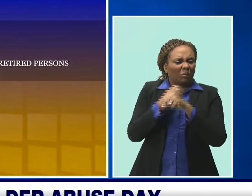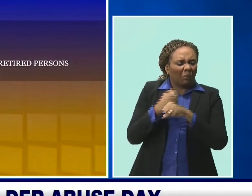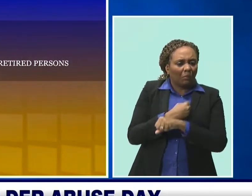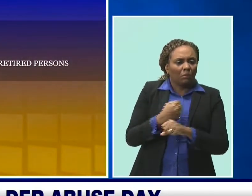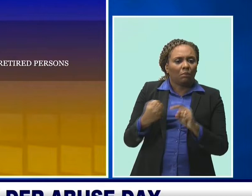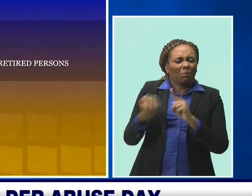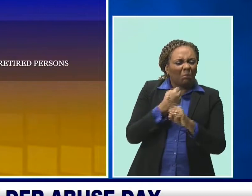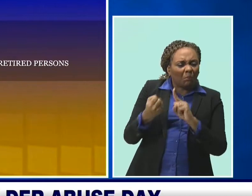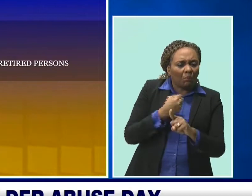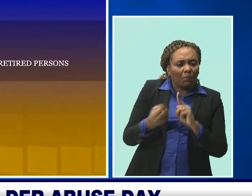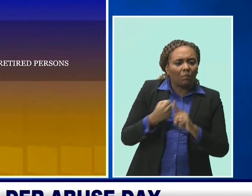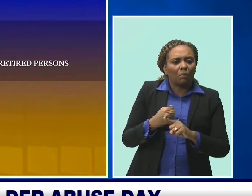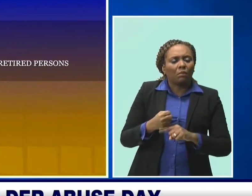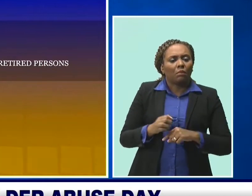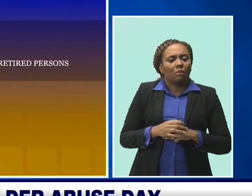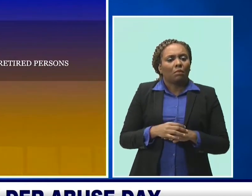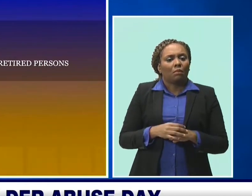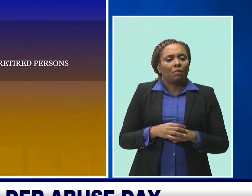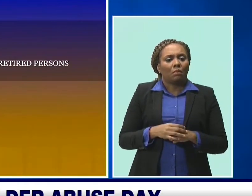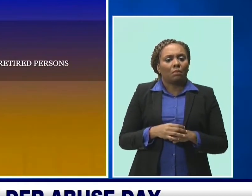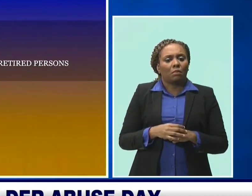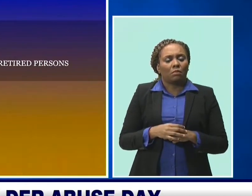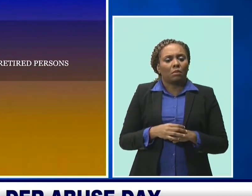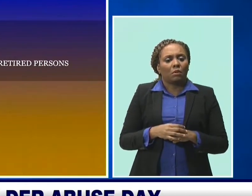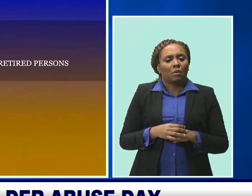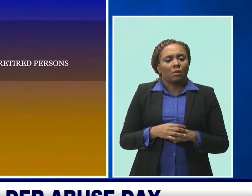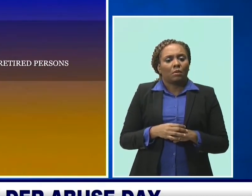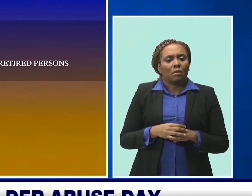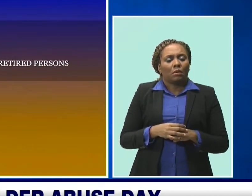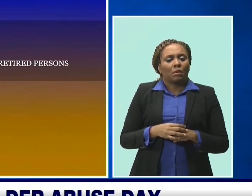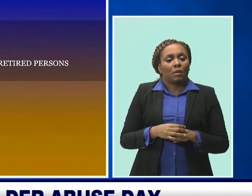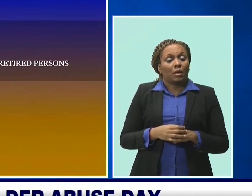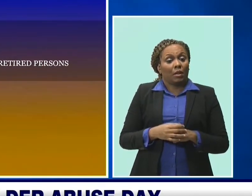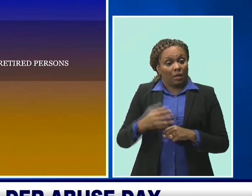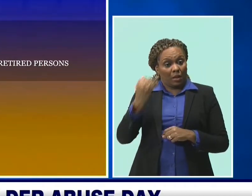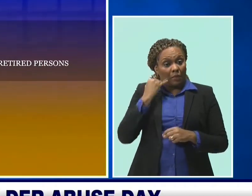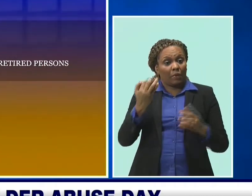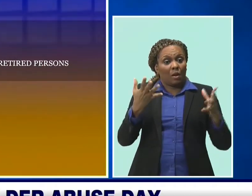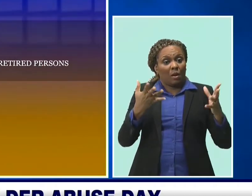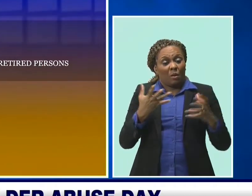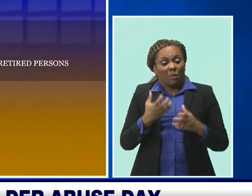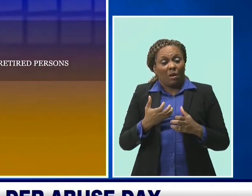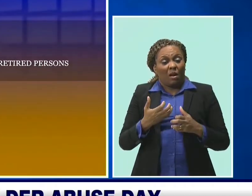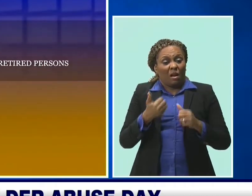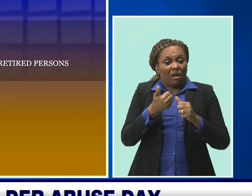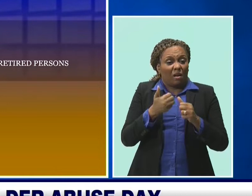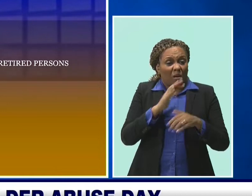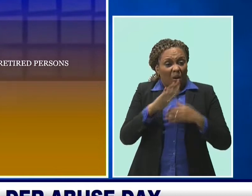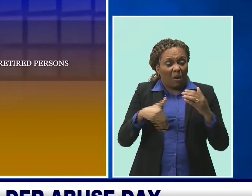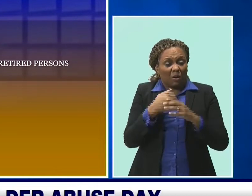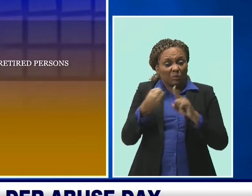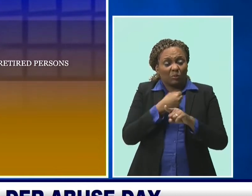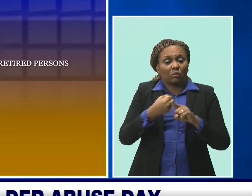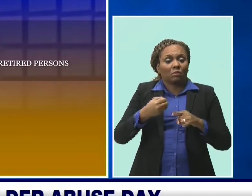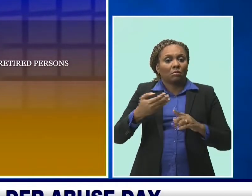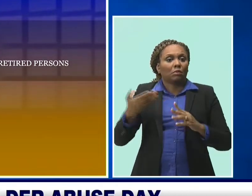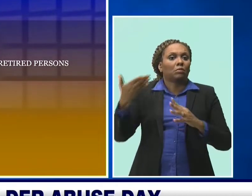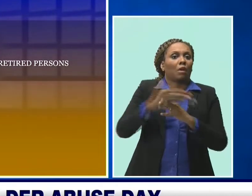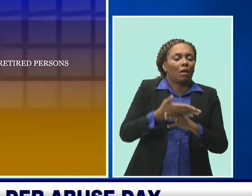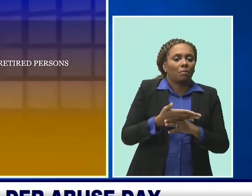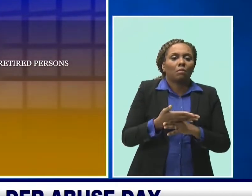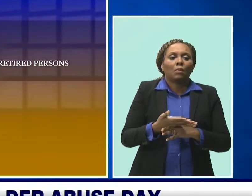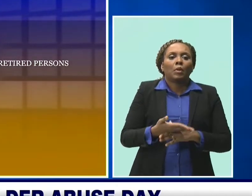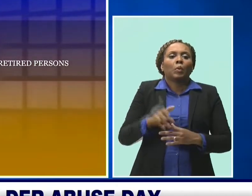voices. Elder abuse can't be erased without action. The red flags: